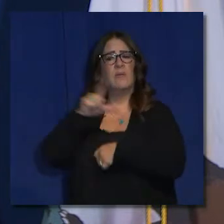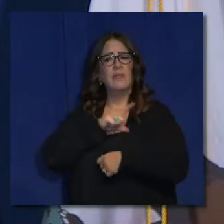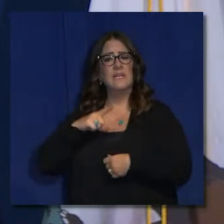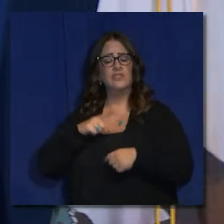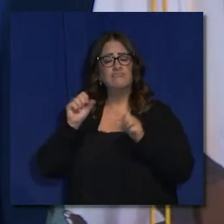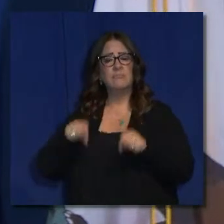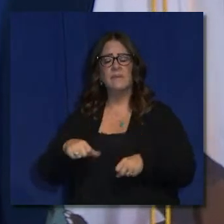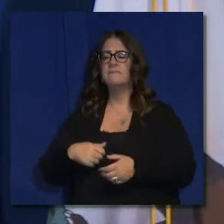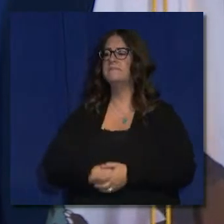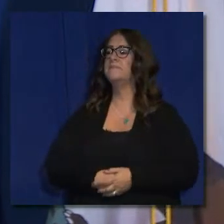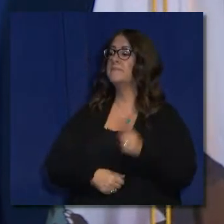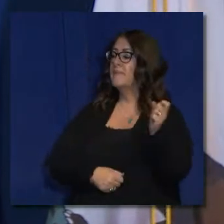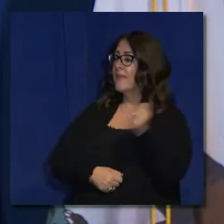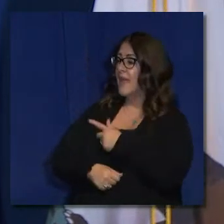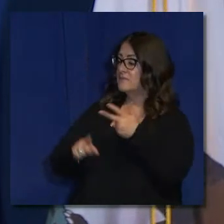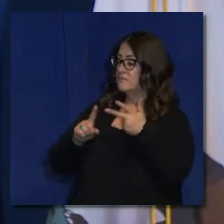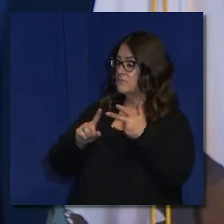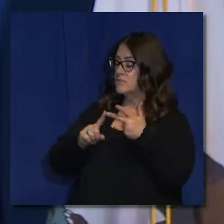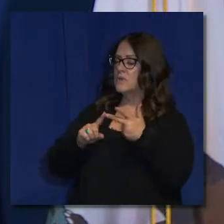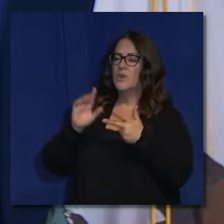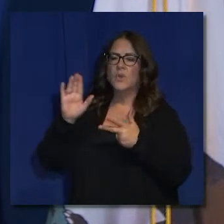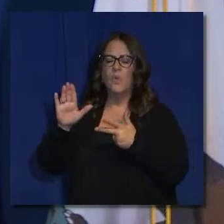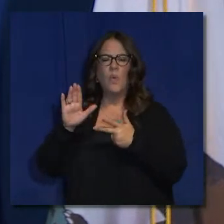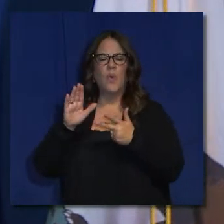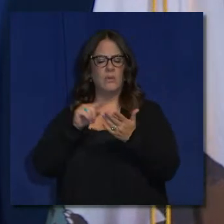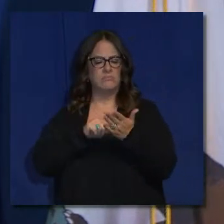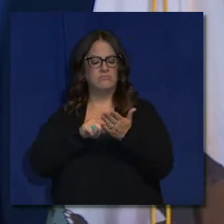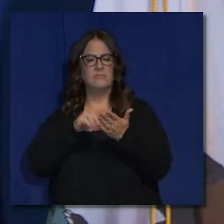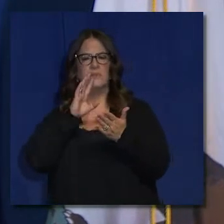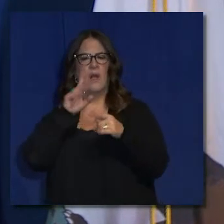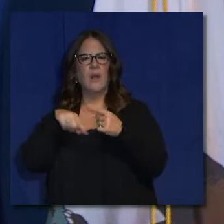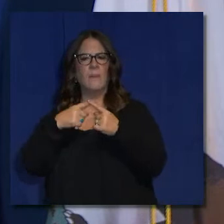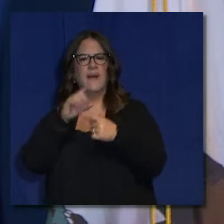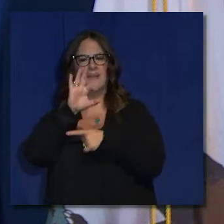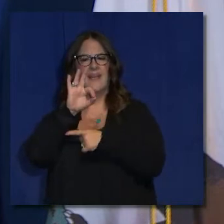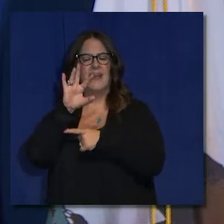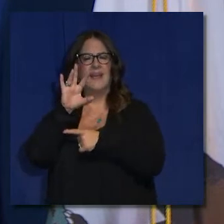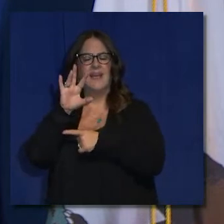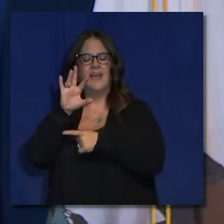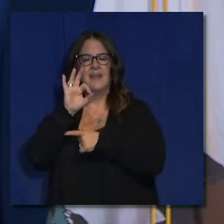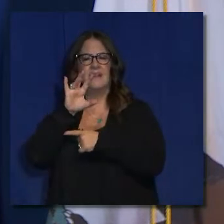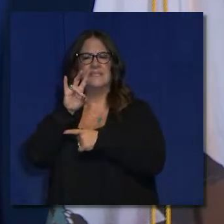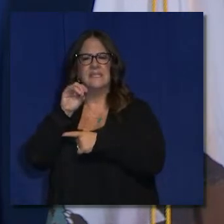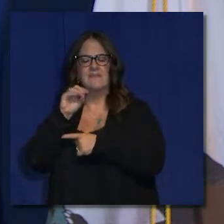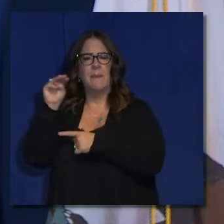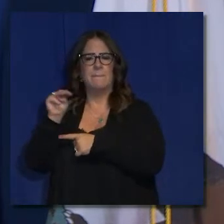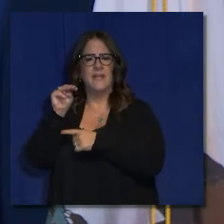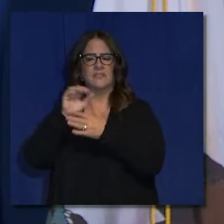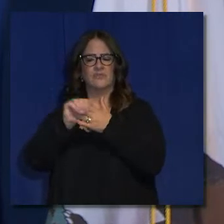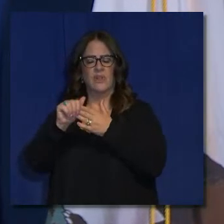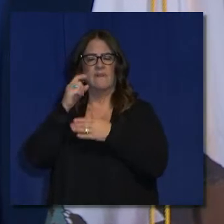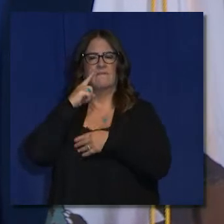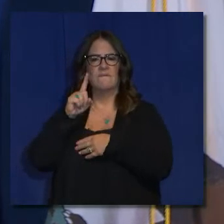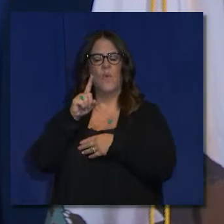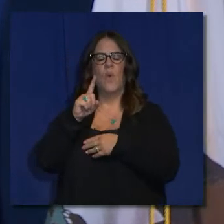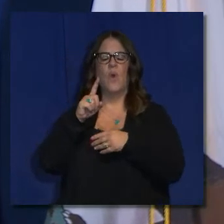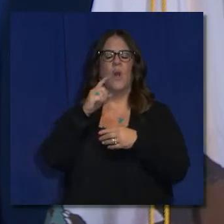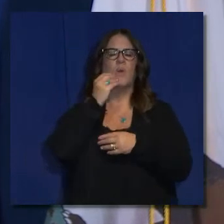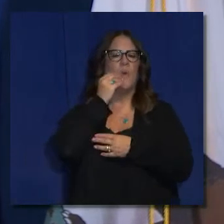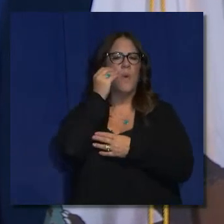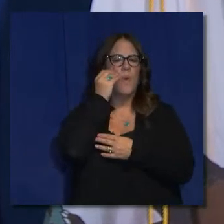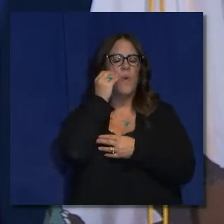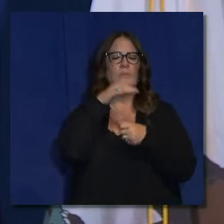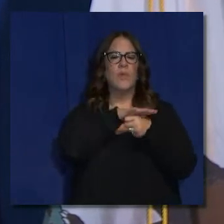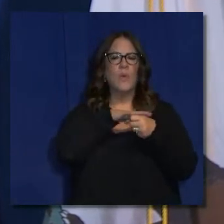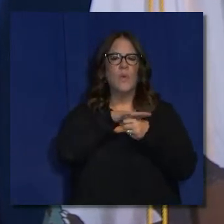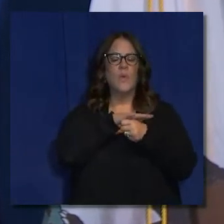about your May revise, which proposes $970 million for residential solar, and storage incentives.